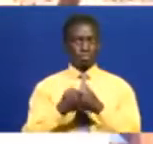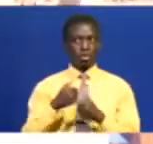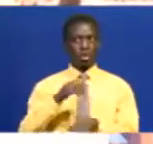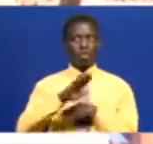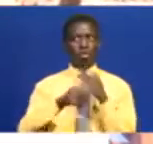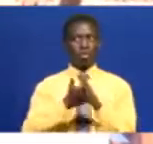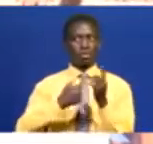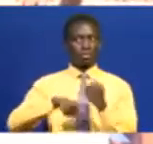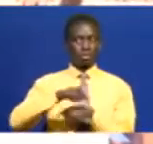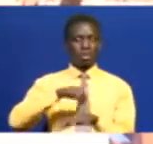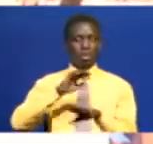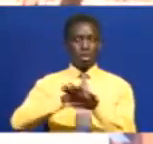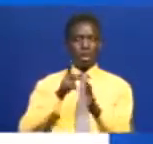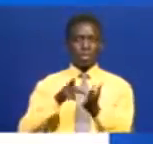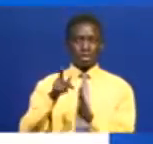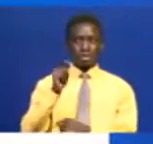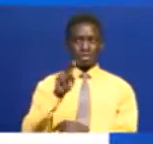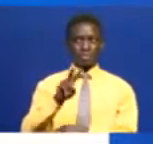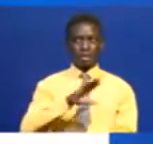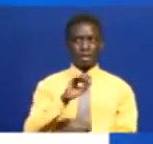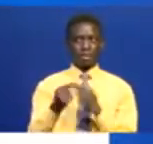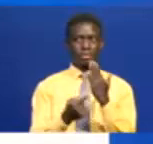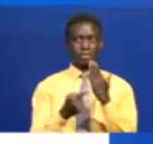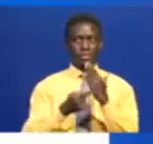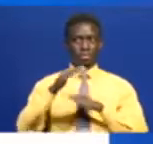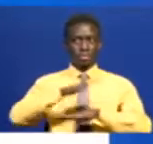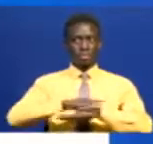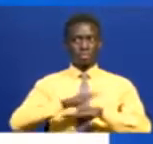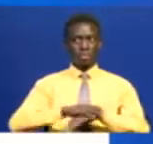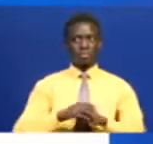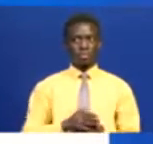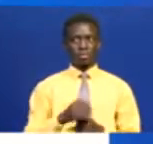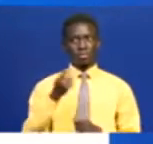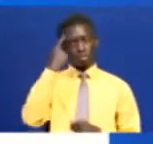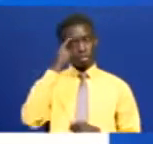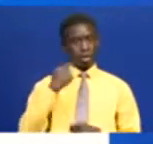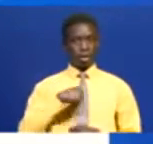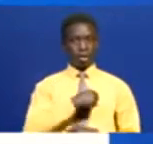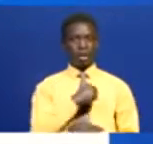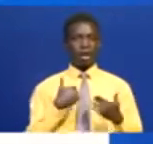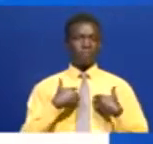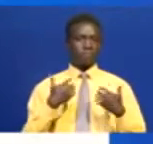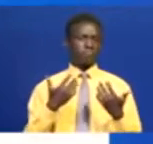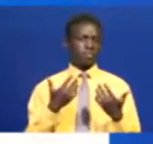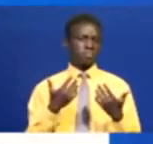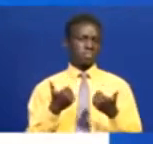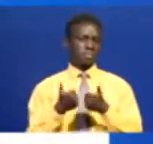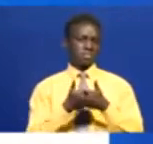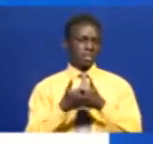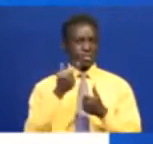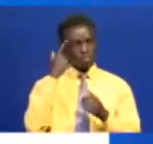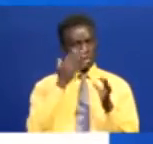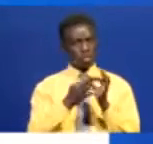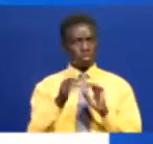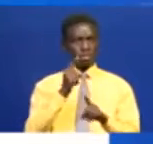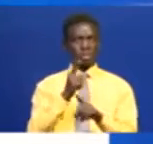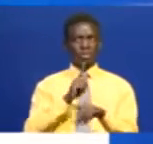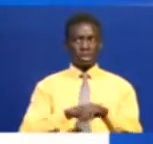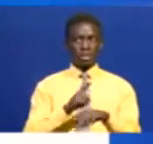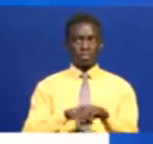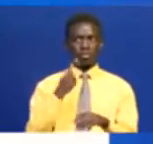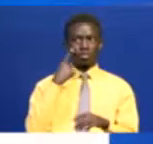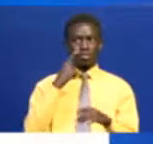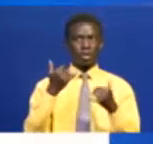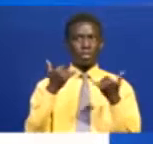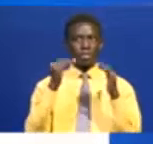TV and digital platforms. Kwetu imekuwa ni shauku ya muda mrefu sana kwa kweli. Kuona wadau wa michezo na sekta